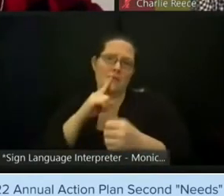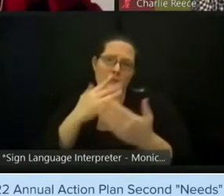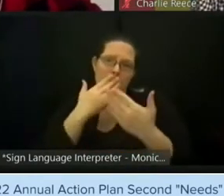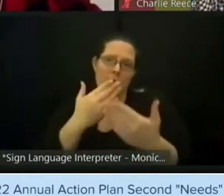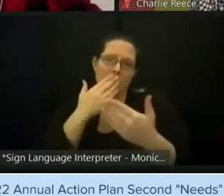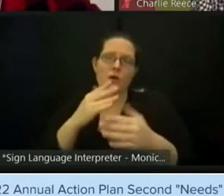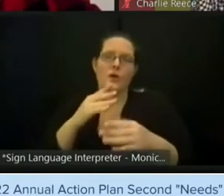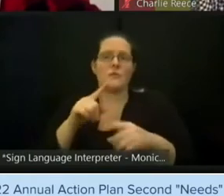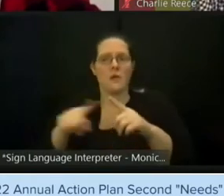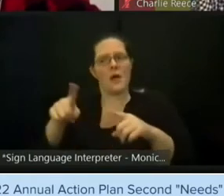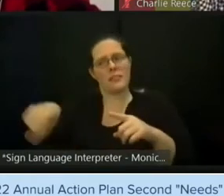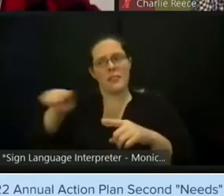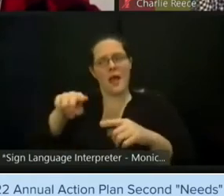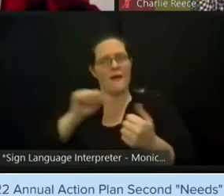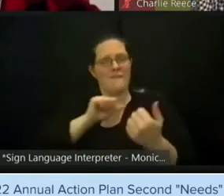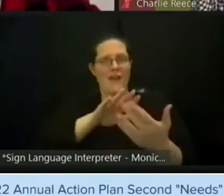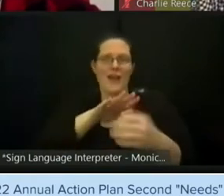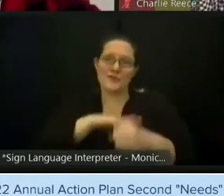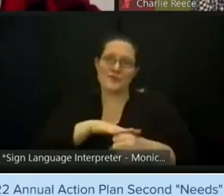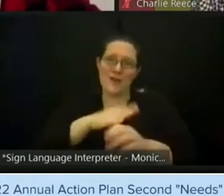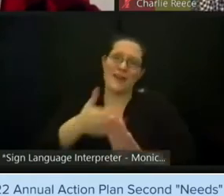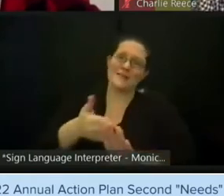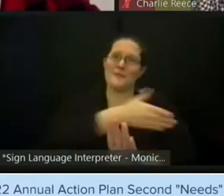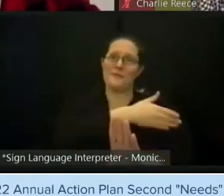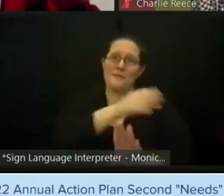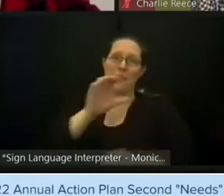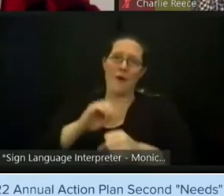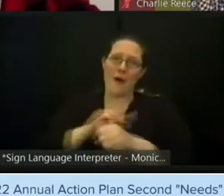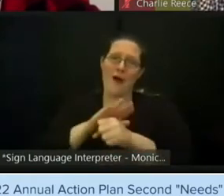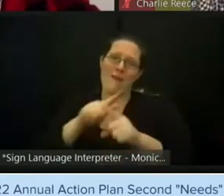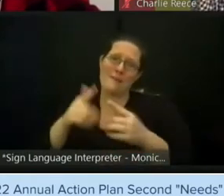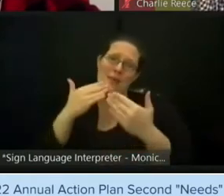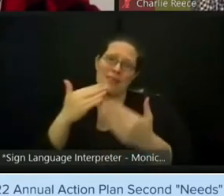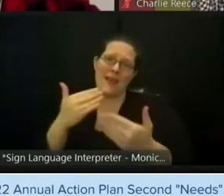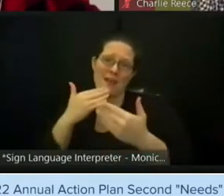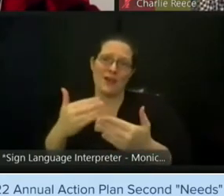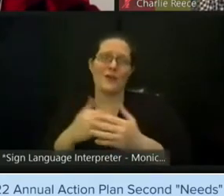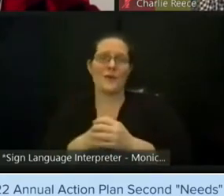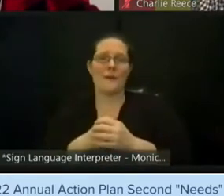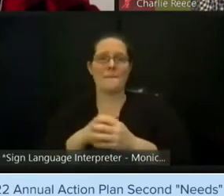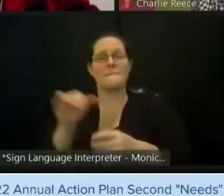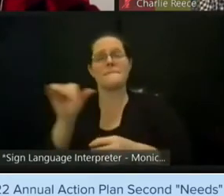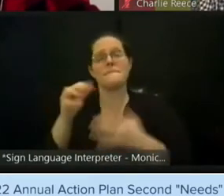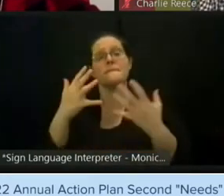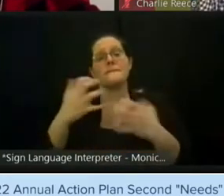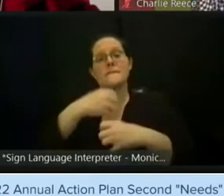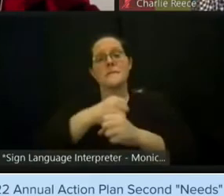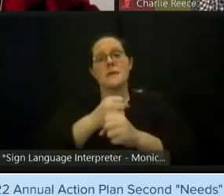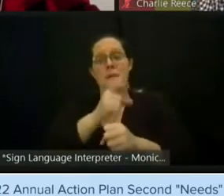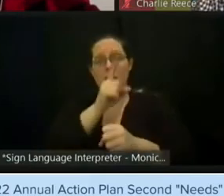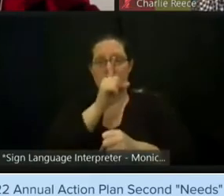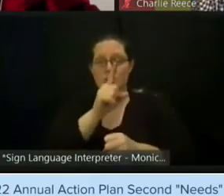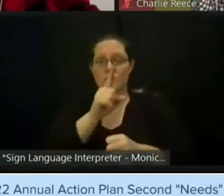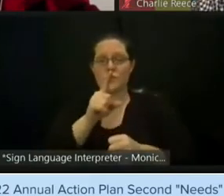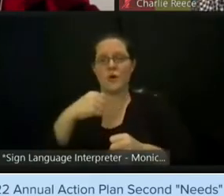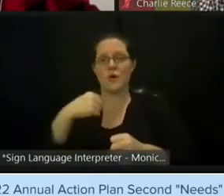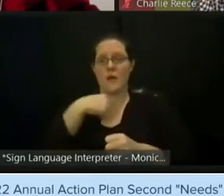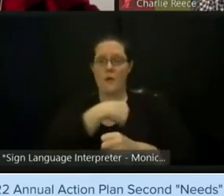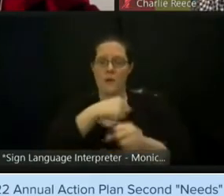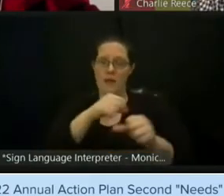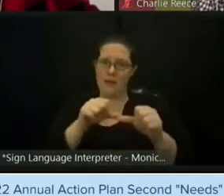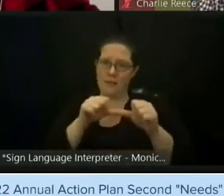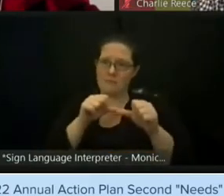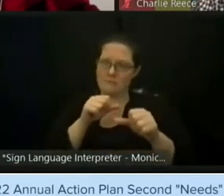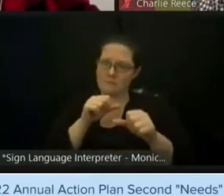but they were facing stress before COVID. Also want to make sure that we're keeping